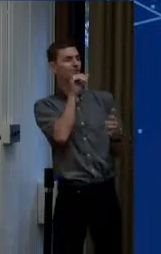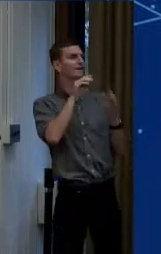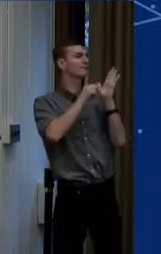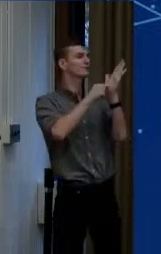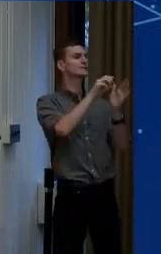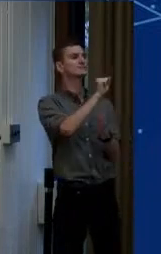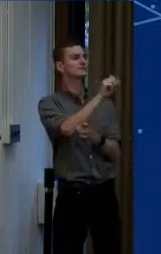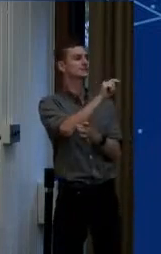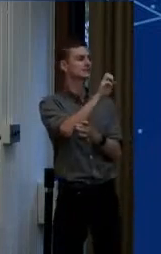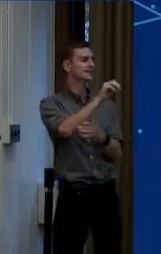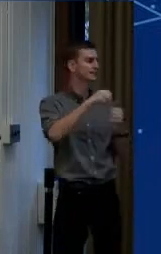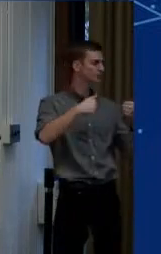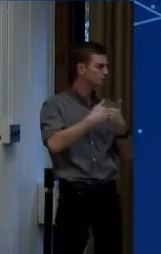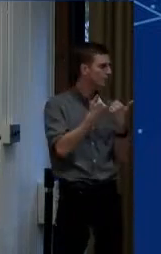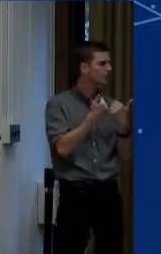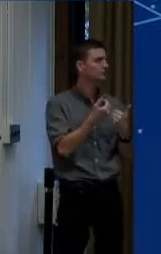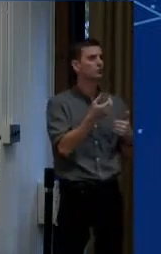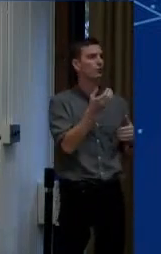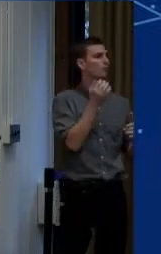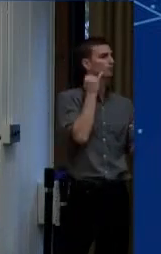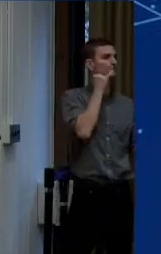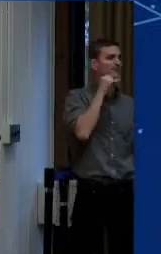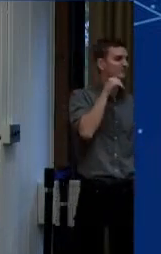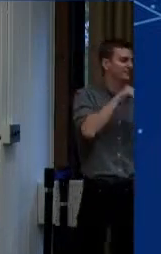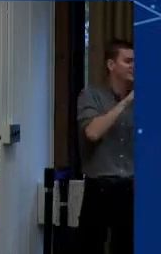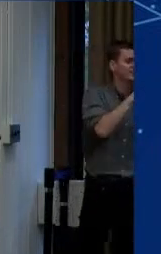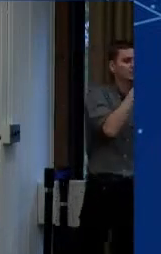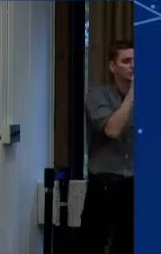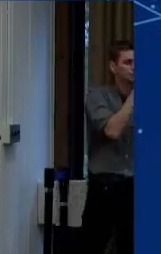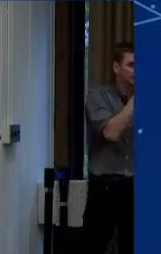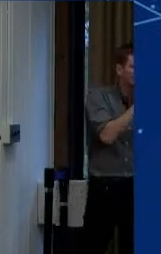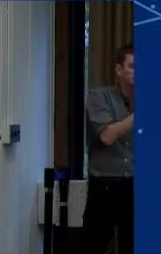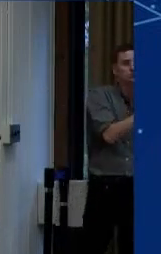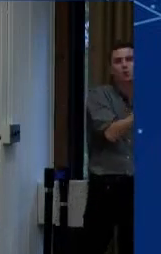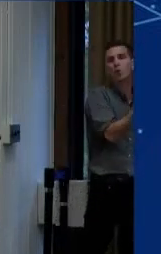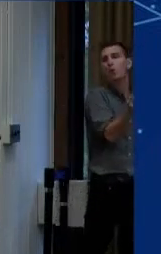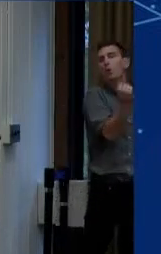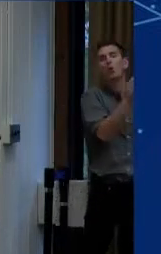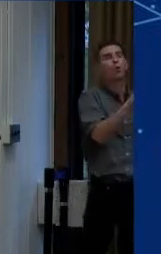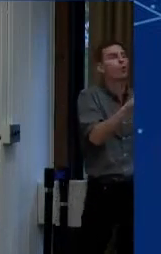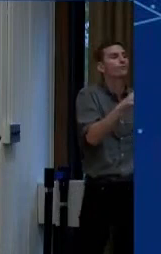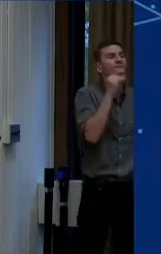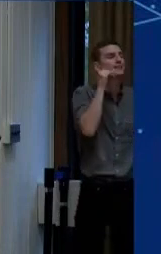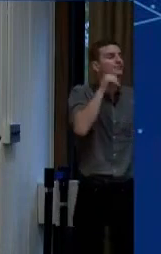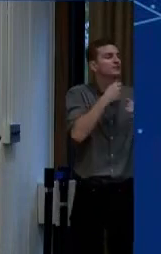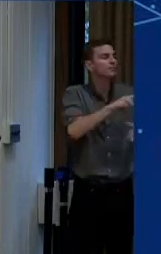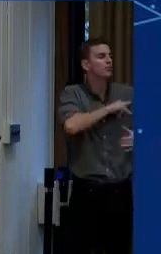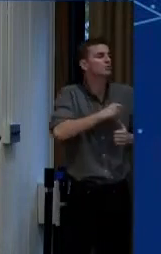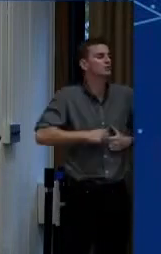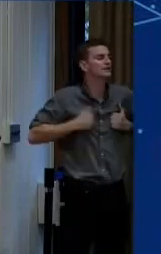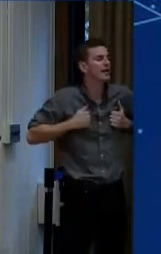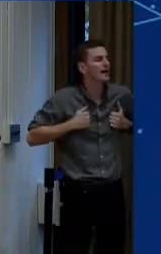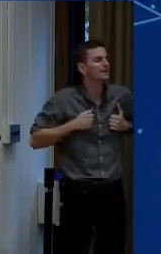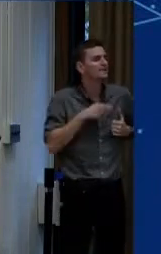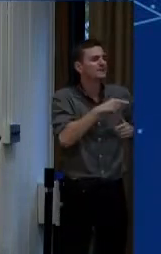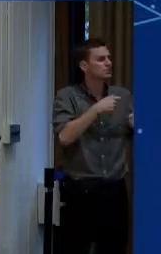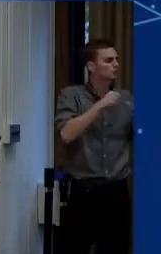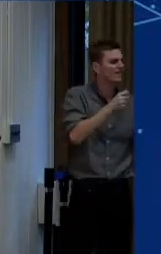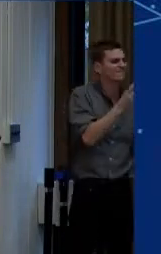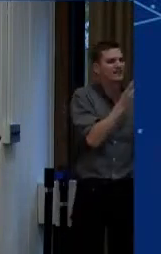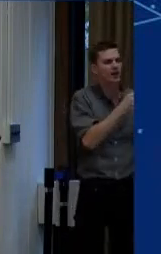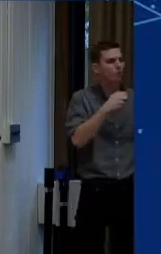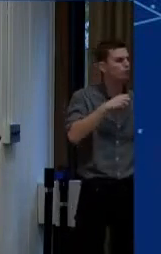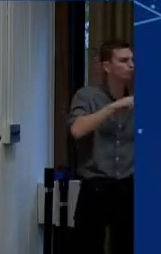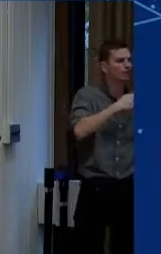challenge, whether it's something that's in the curriculum, or whether it's something even in their personal life, where they're trying to figure out and go